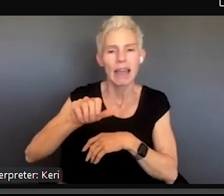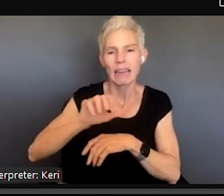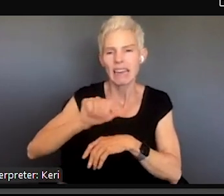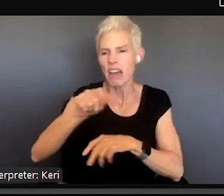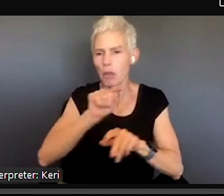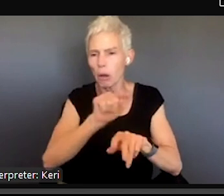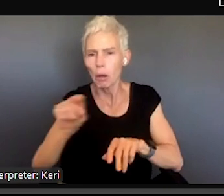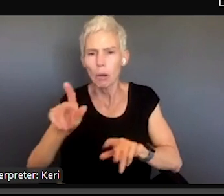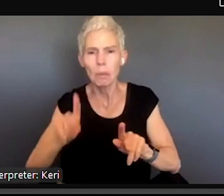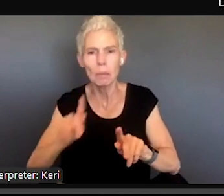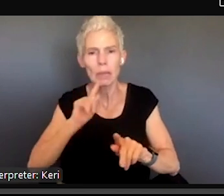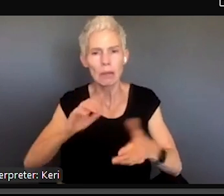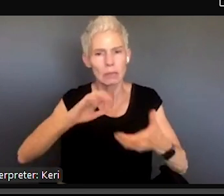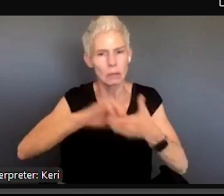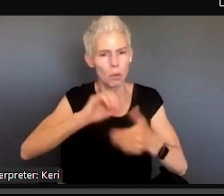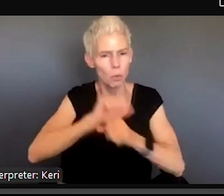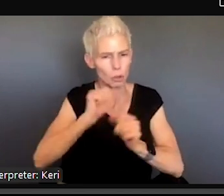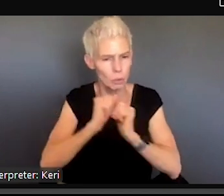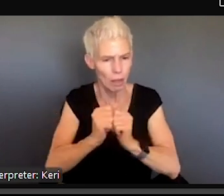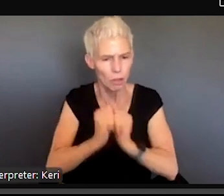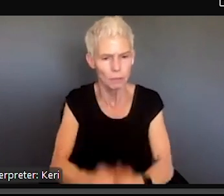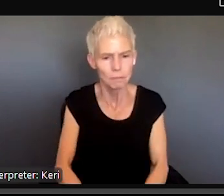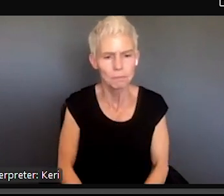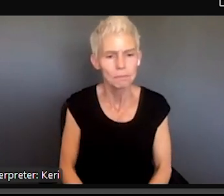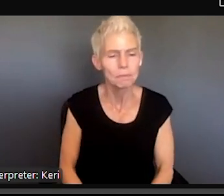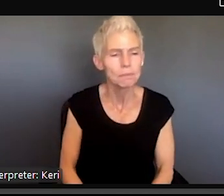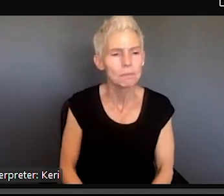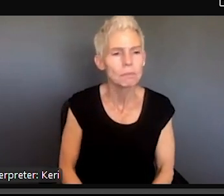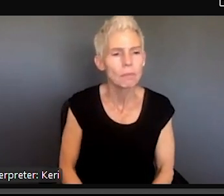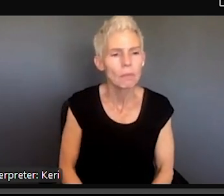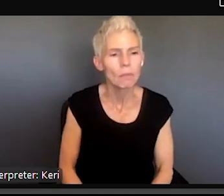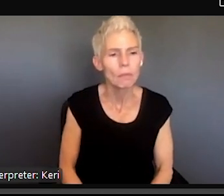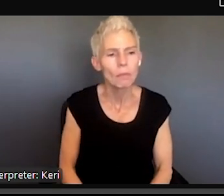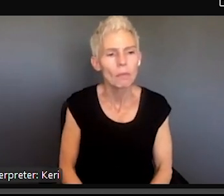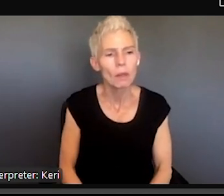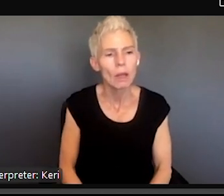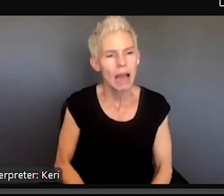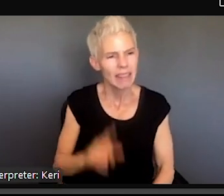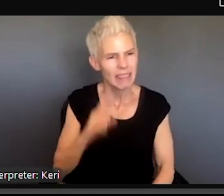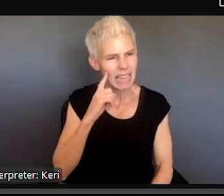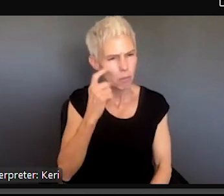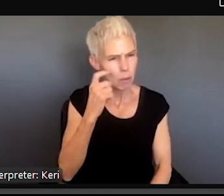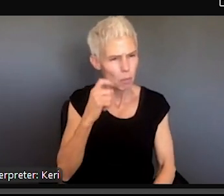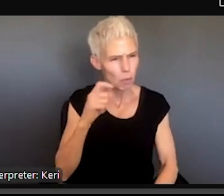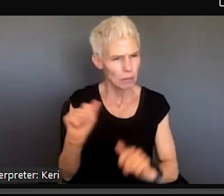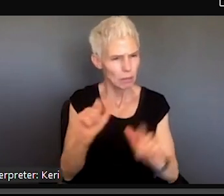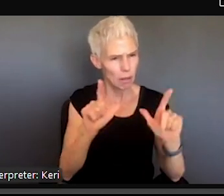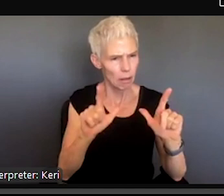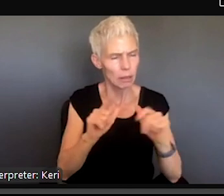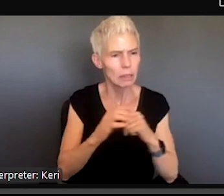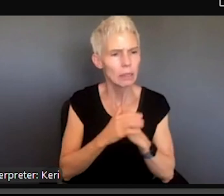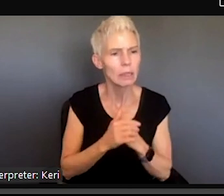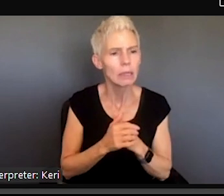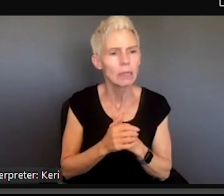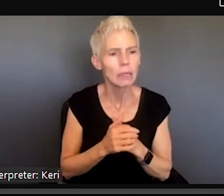the way that they are working collaboratively together. And I think I maybe have one more slide.